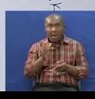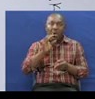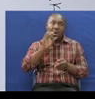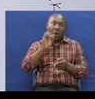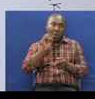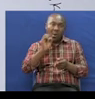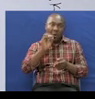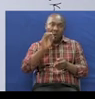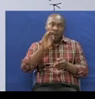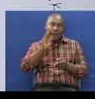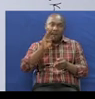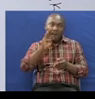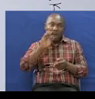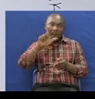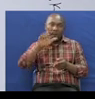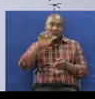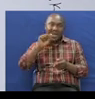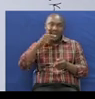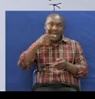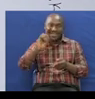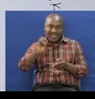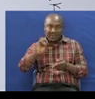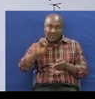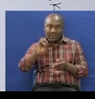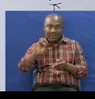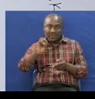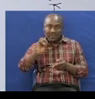or we call it as an oblate spheroid.